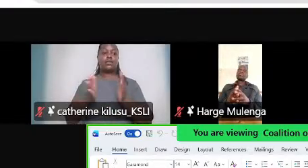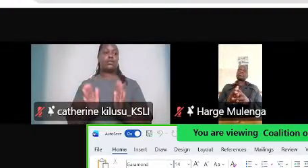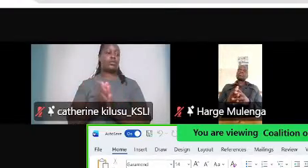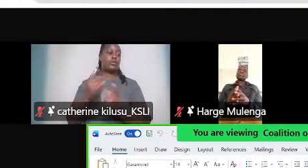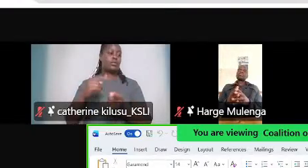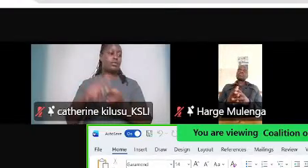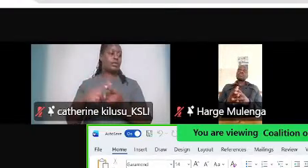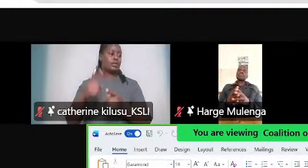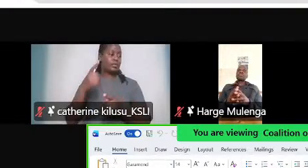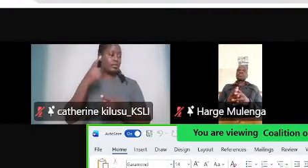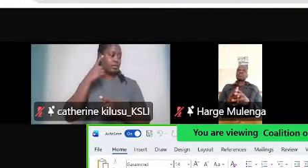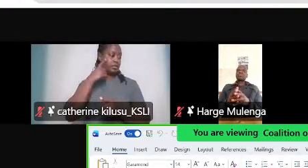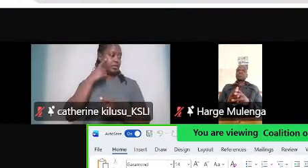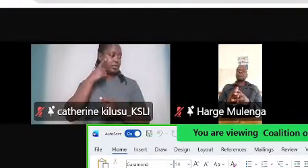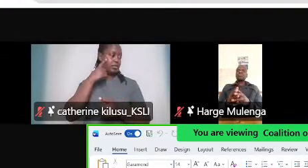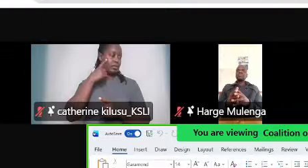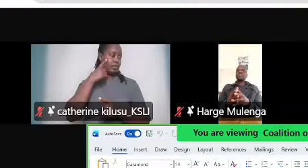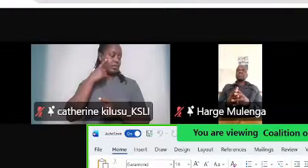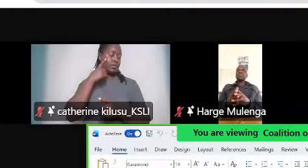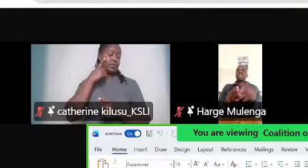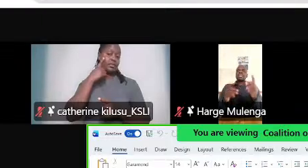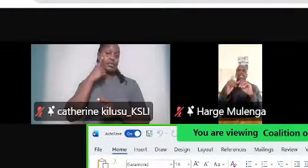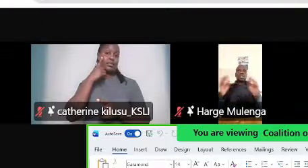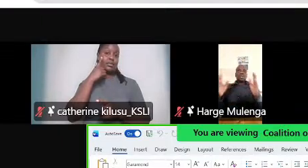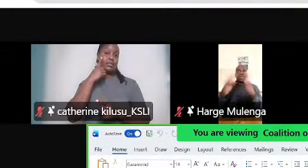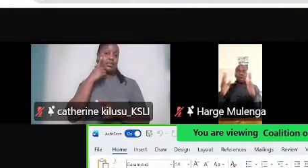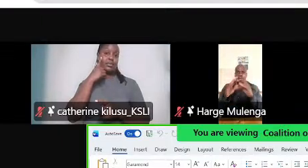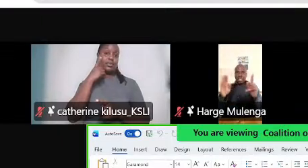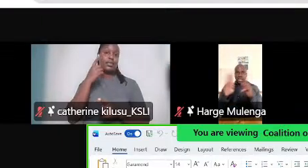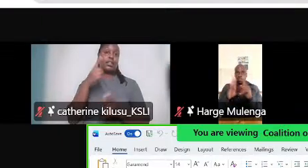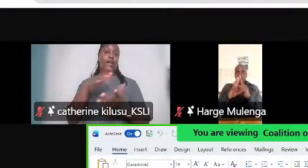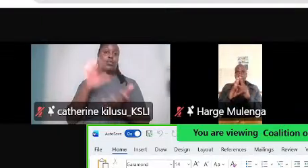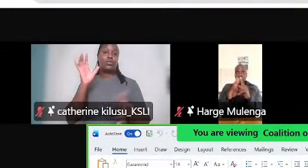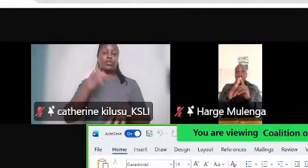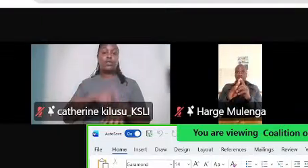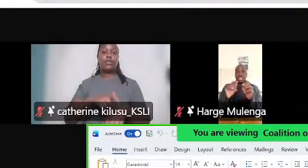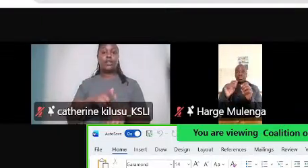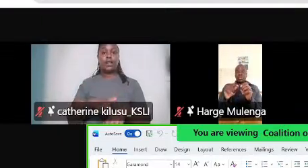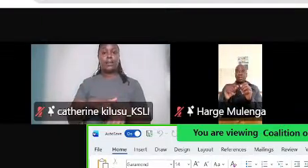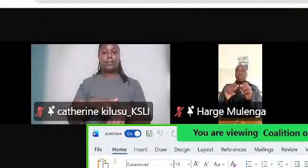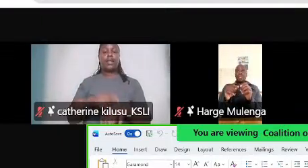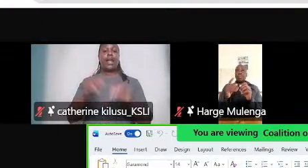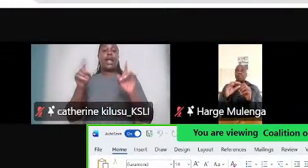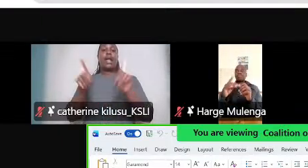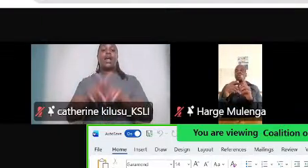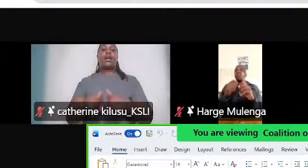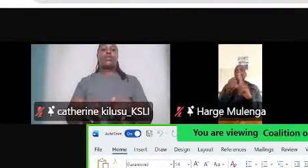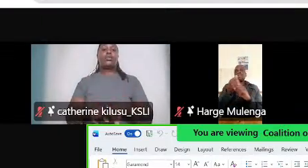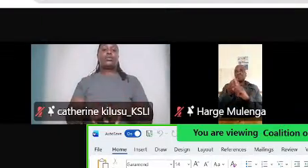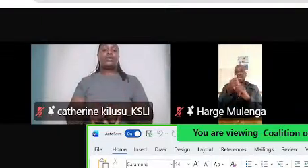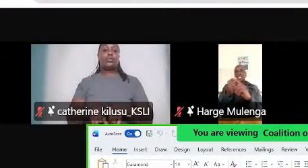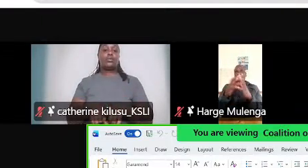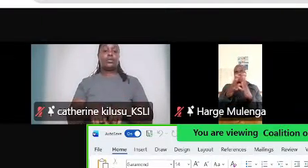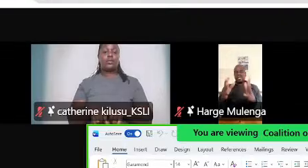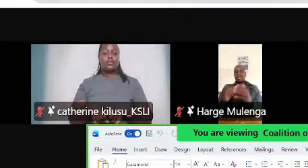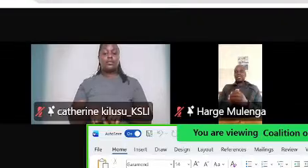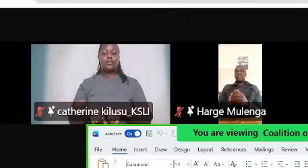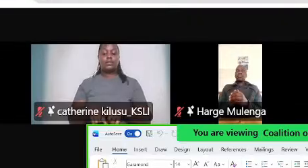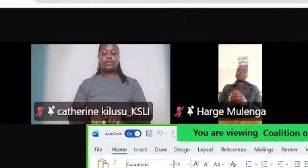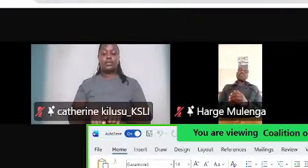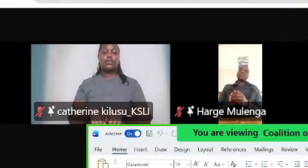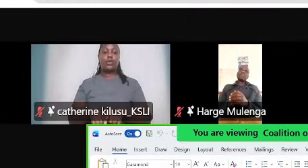disabilities. Hence, they are being left out most of the time. And again, when we talk